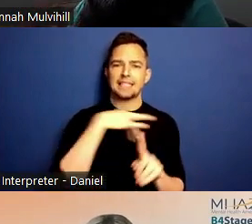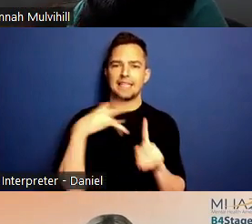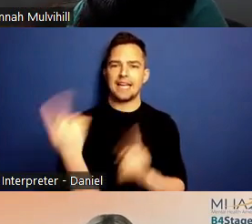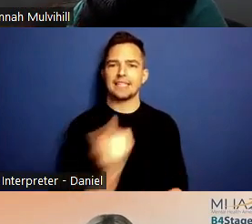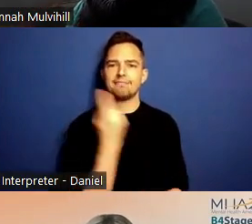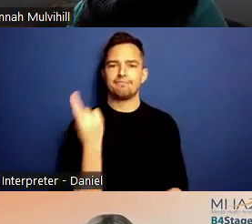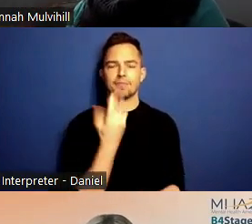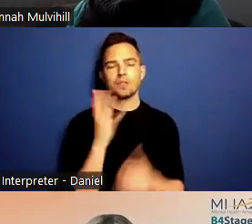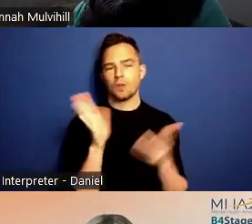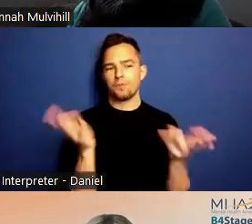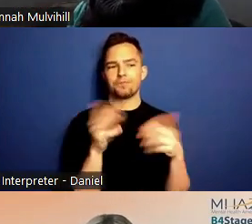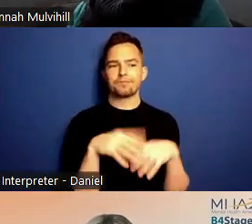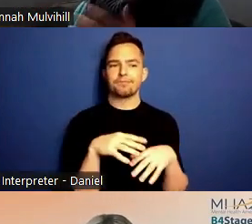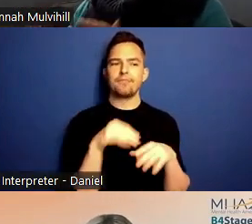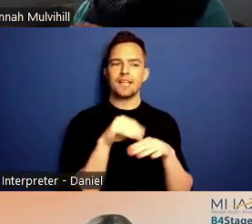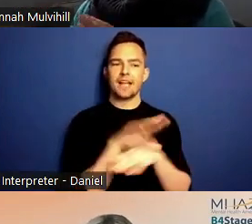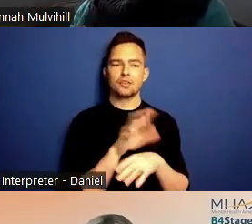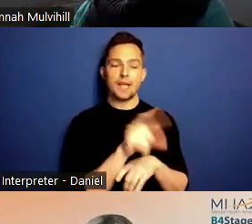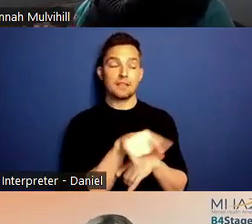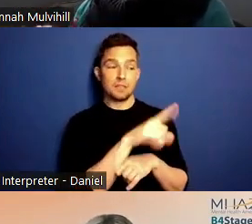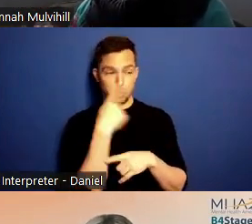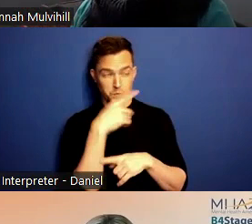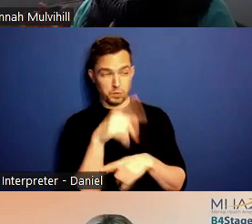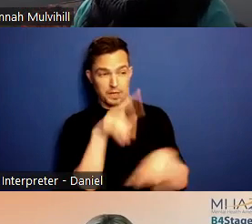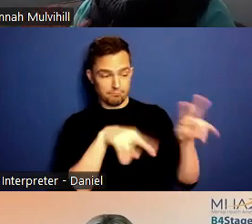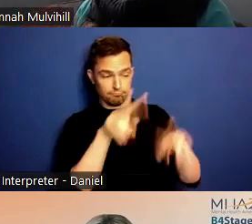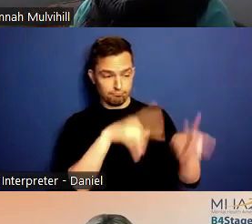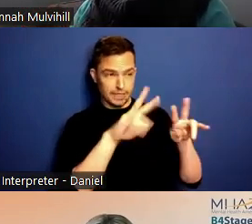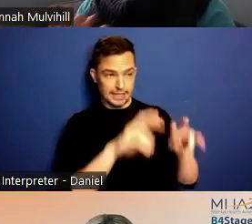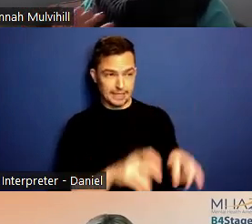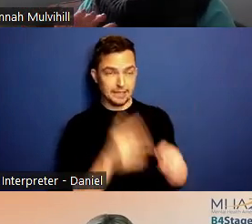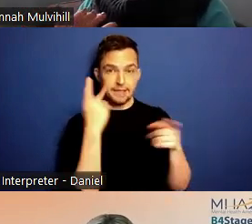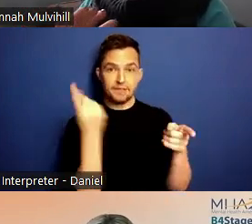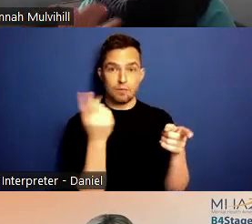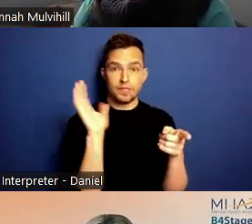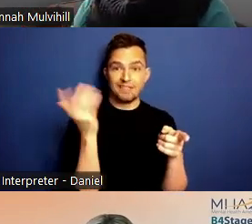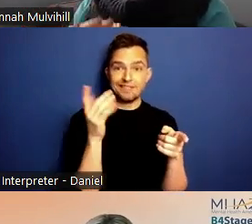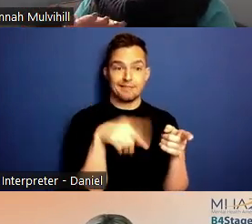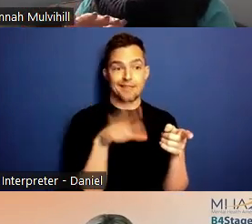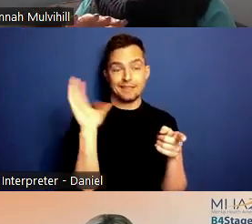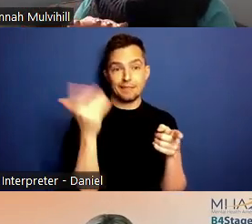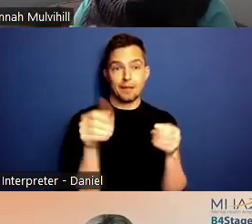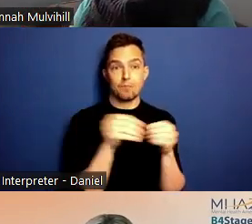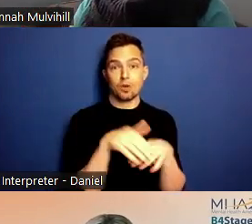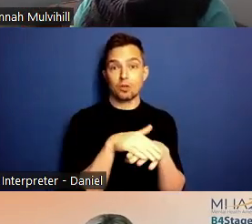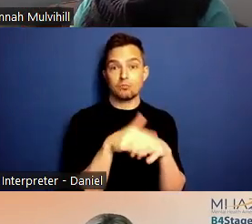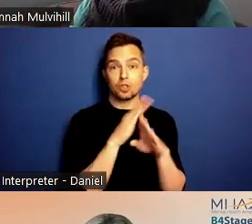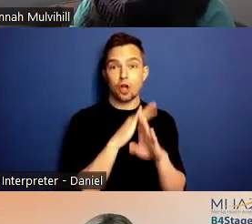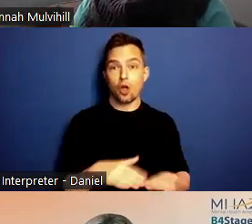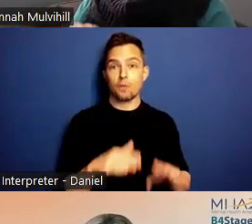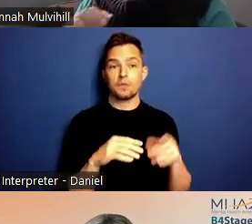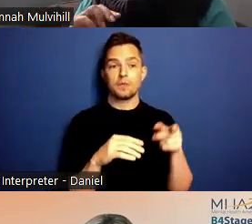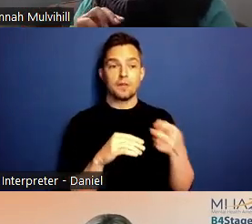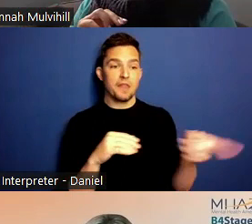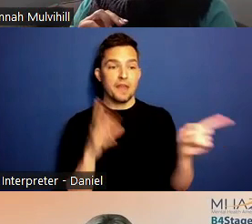also ask our counselors to assess whether or not someone seemed calmer, and that what they were